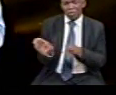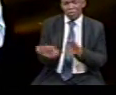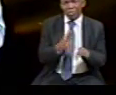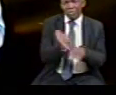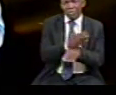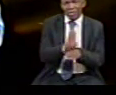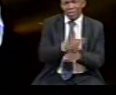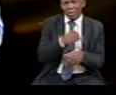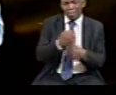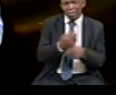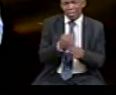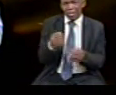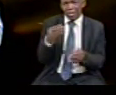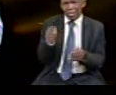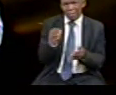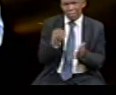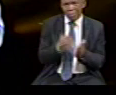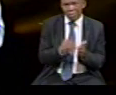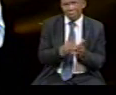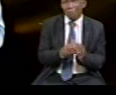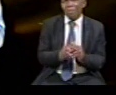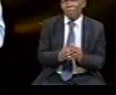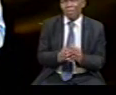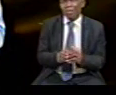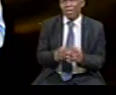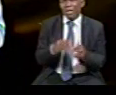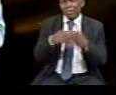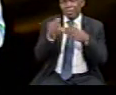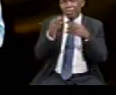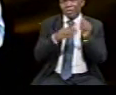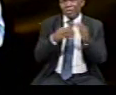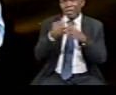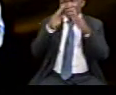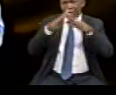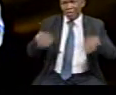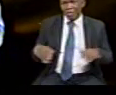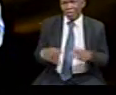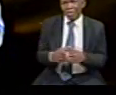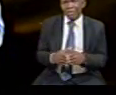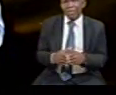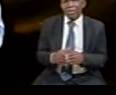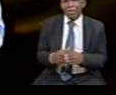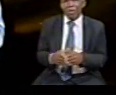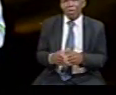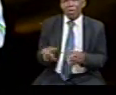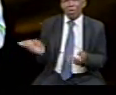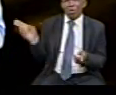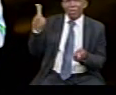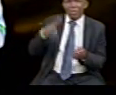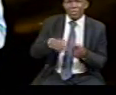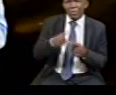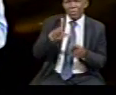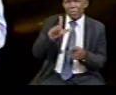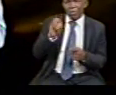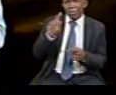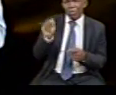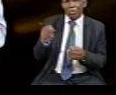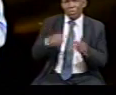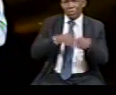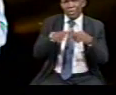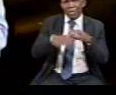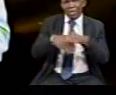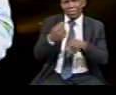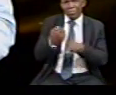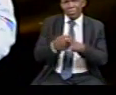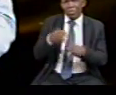making millions. They built it. But the same day that Lot went out of Sodom, it rained fire and brimstone from